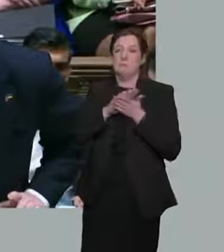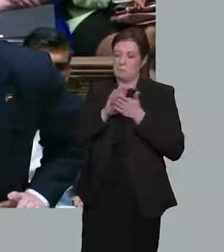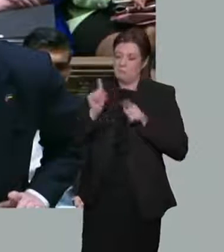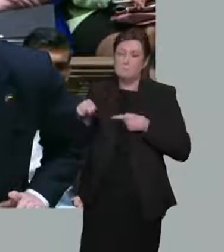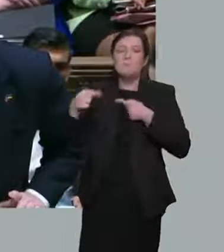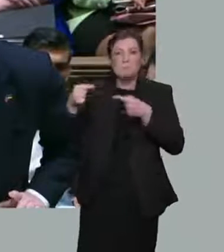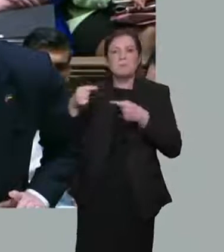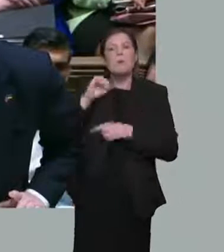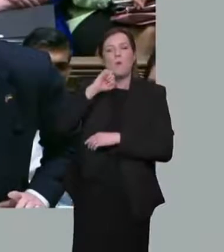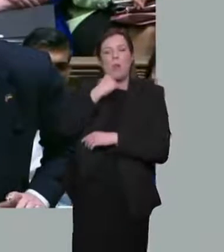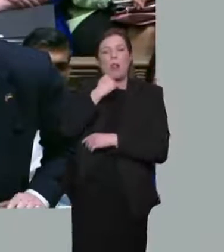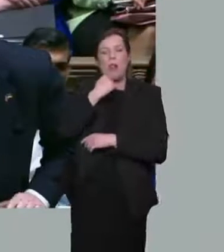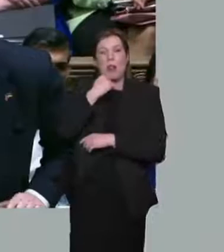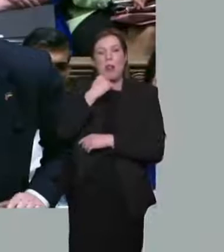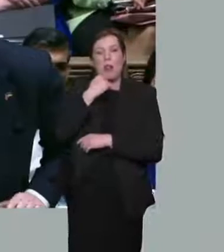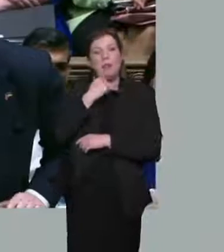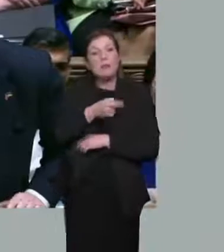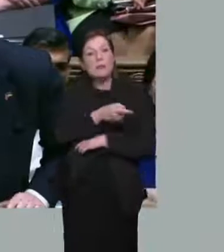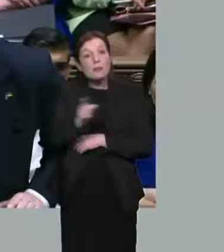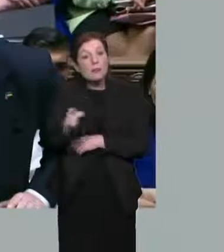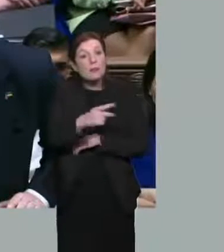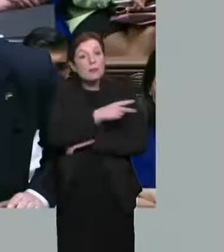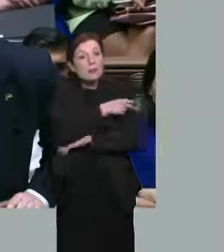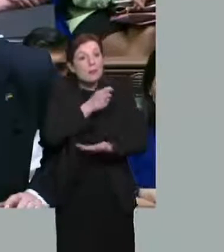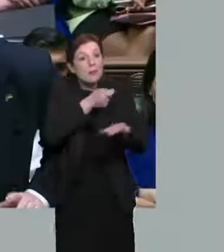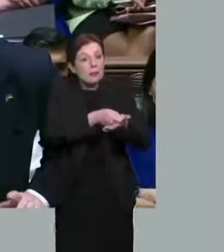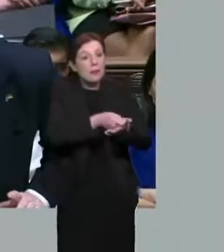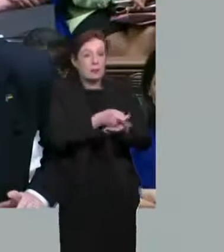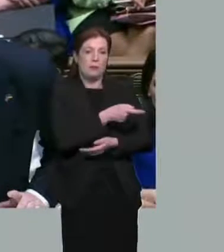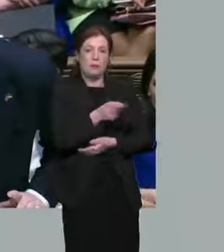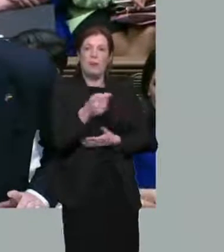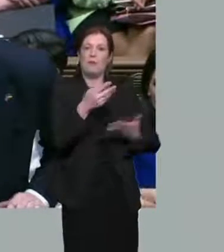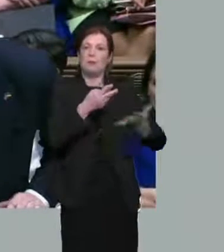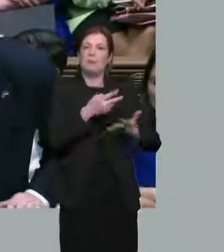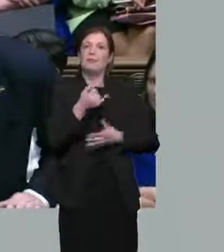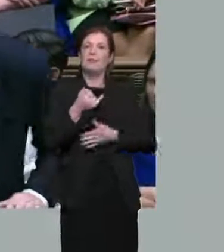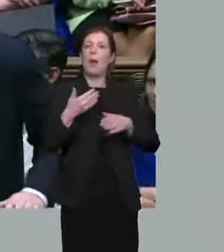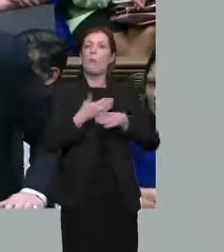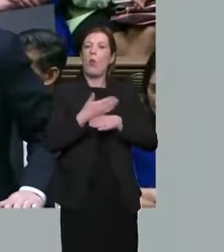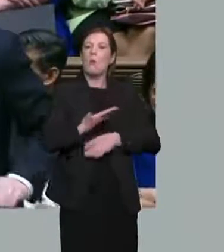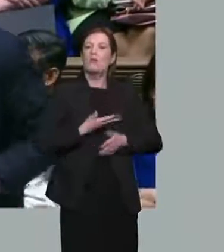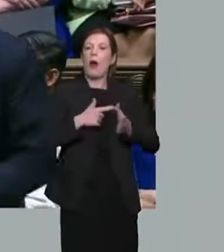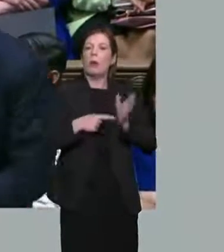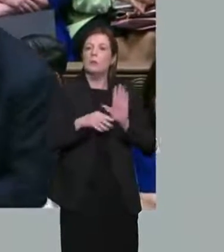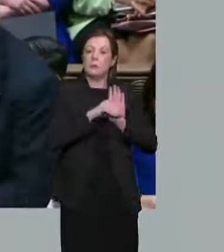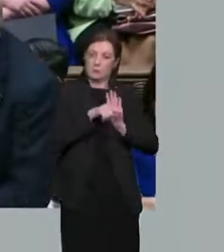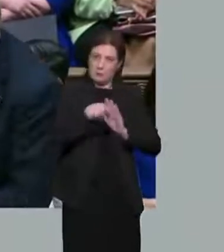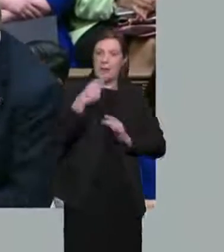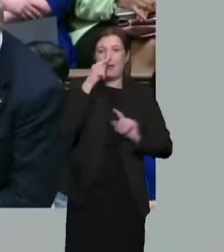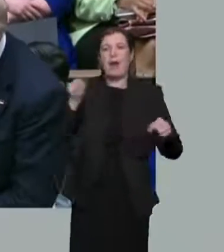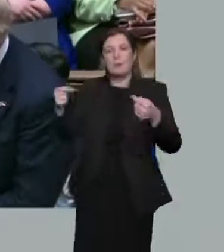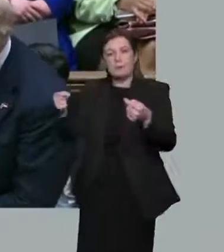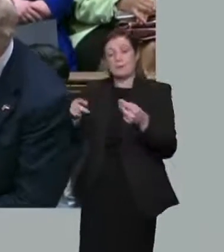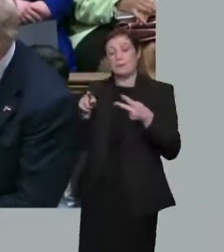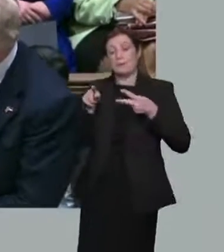and we will be encouraging workers themselves to take action under the 1996 Employment Rights Act. Both